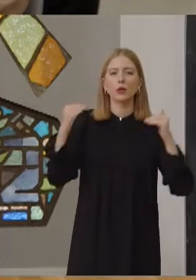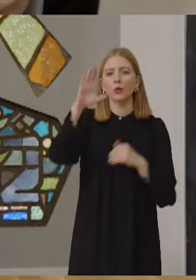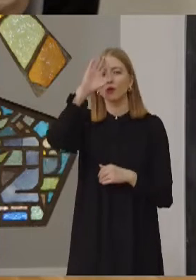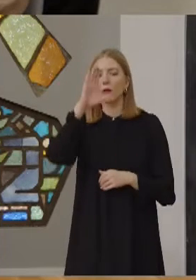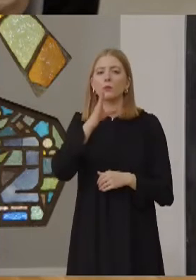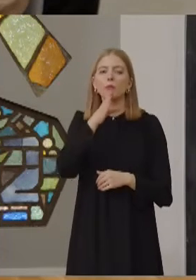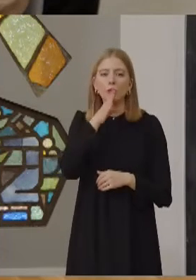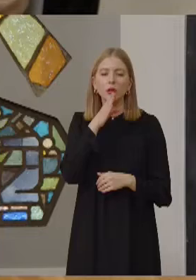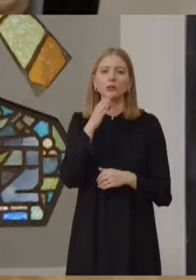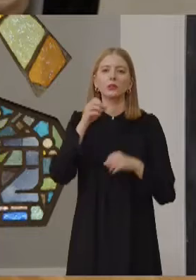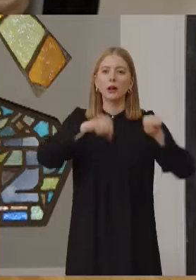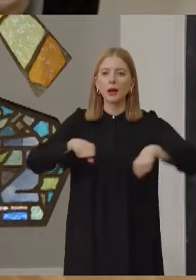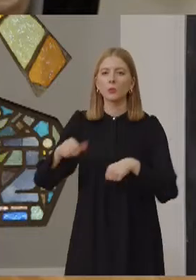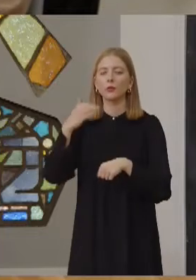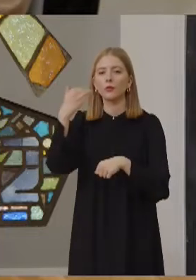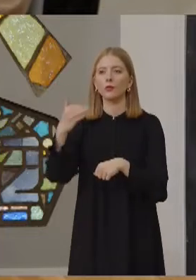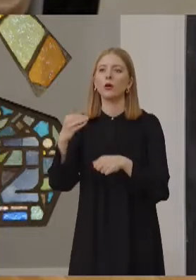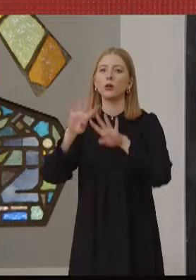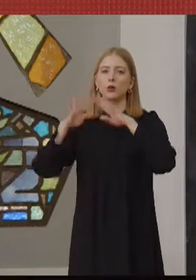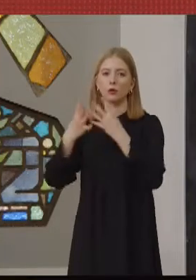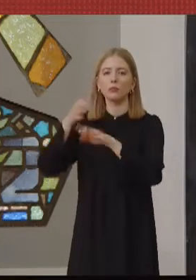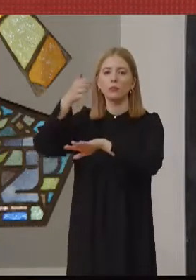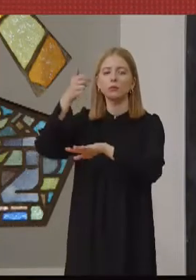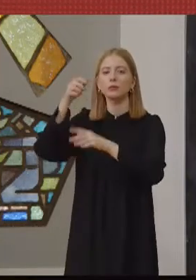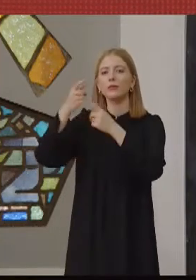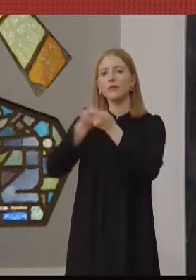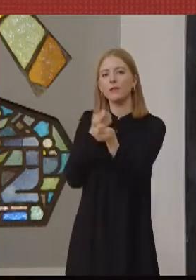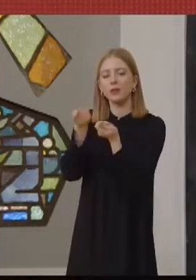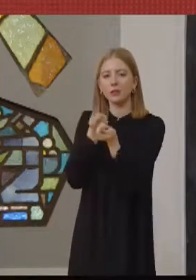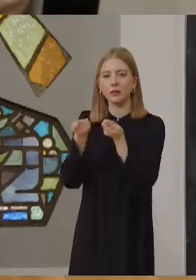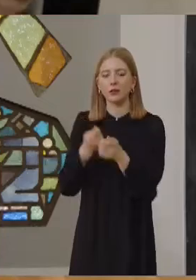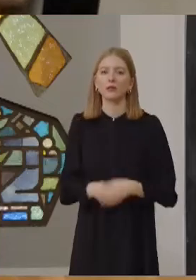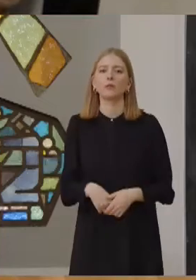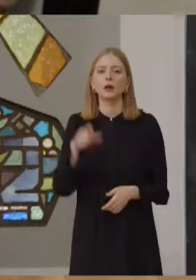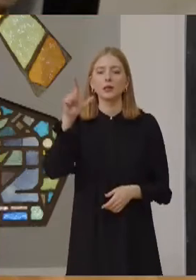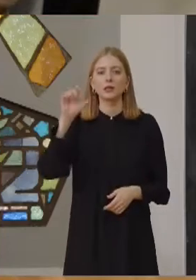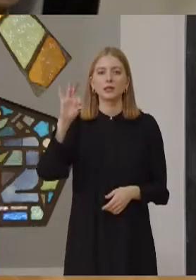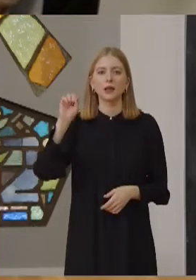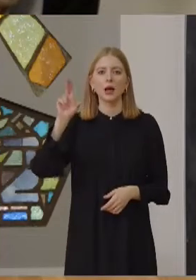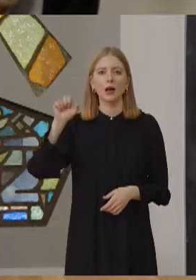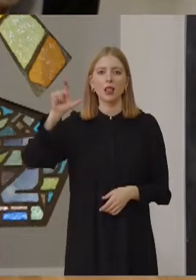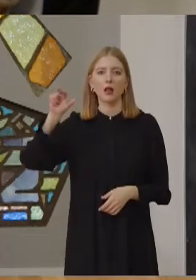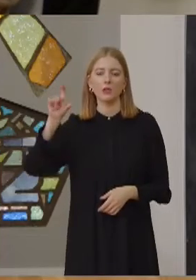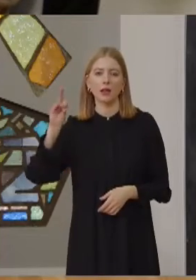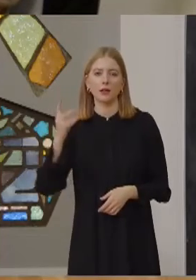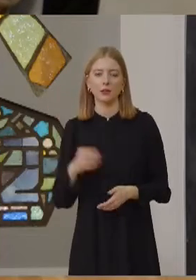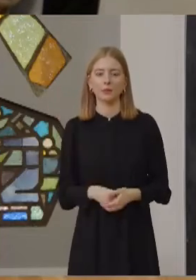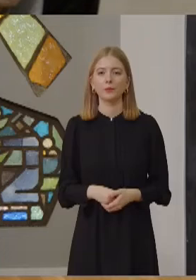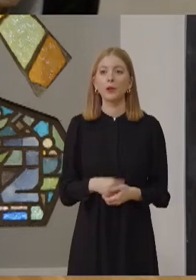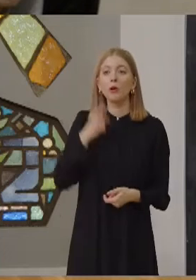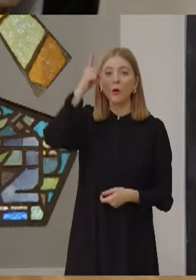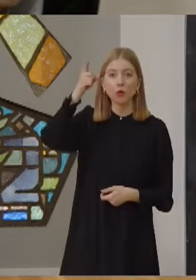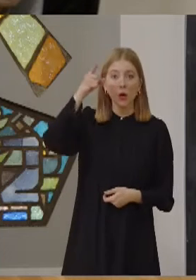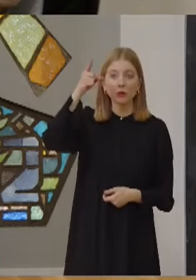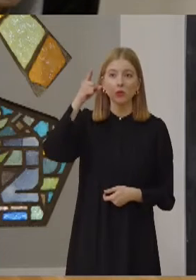tenure. I'm the head of the Equal Opportunities for Men and Women, Jolanta Sakalauskine.